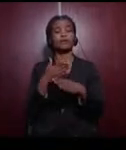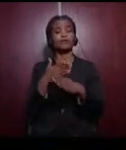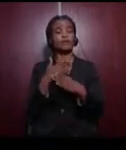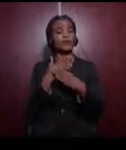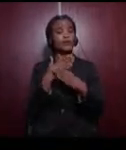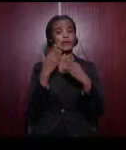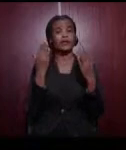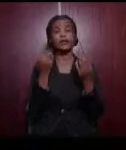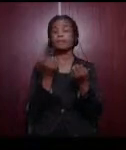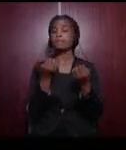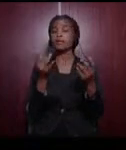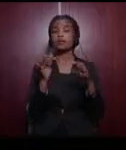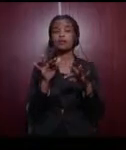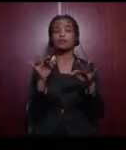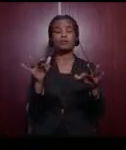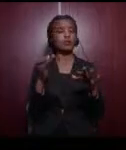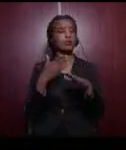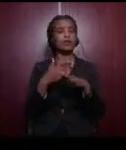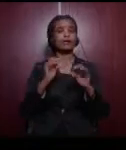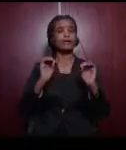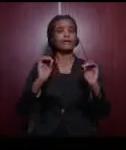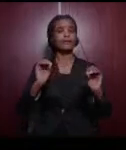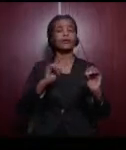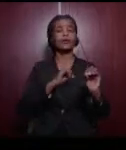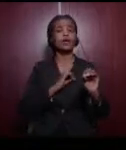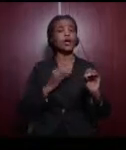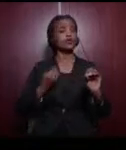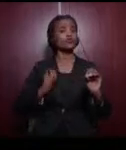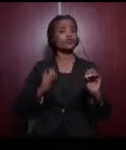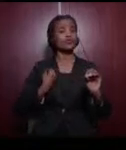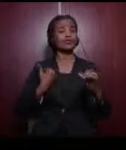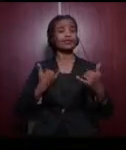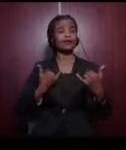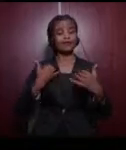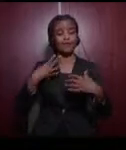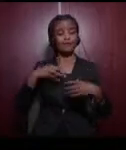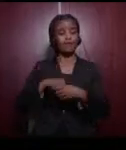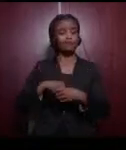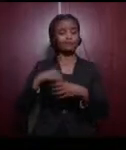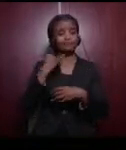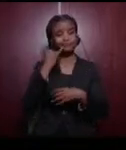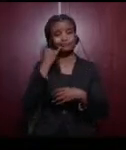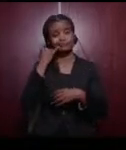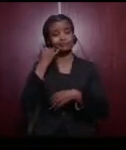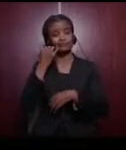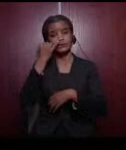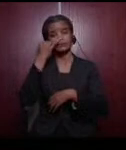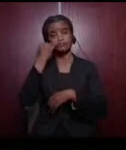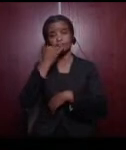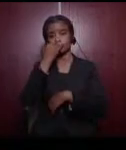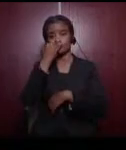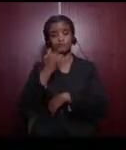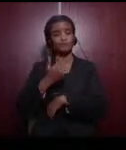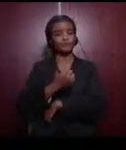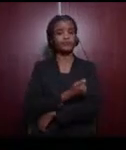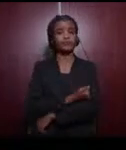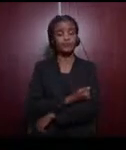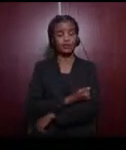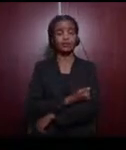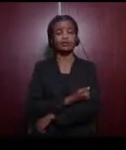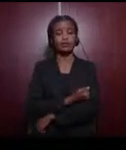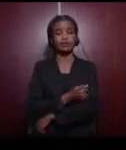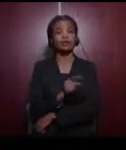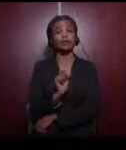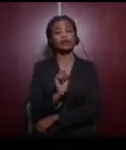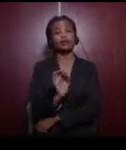nkile ke di drugs, ha rena dijo, ke di tshokodiso haholo. So if this fund e ka sebeletsa hore ba tle ko